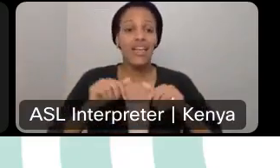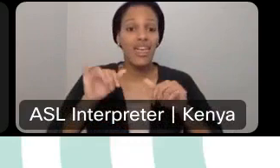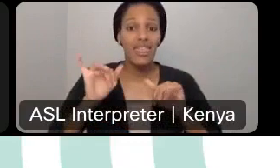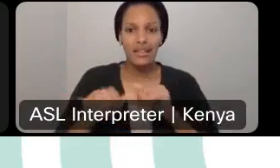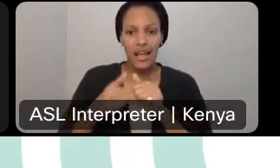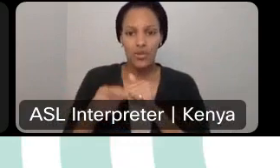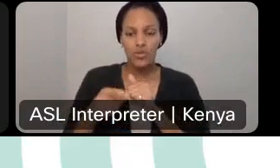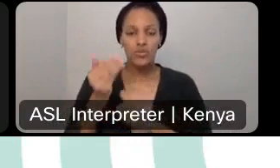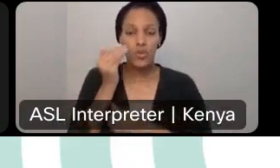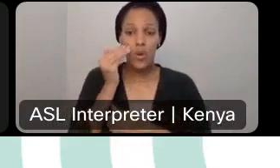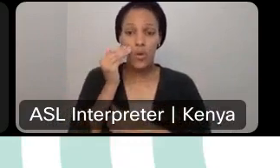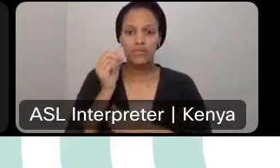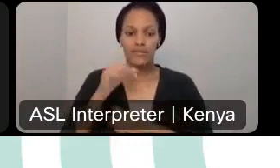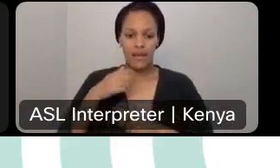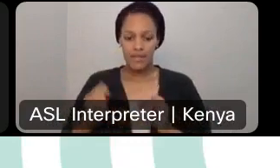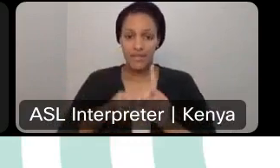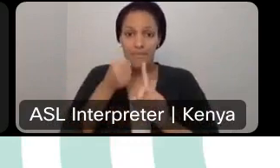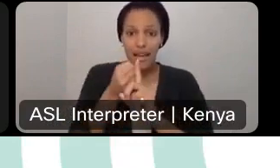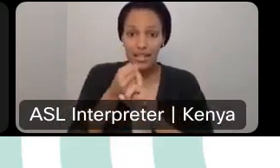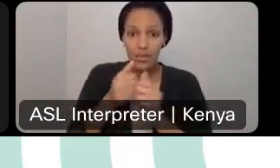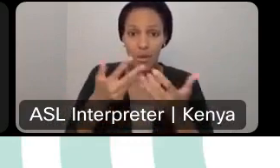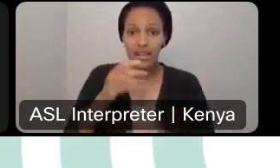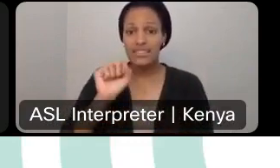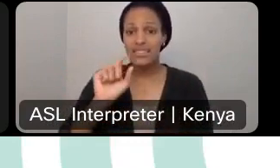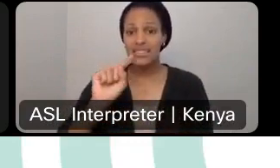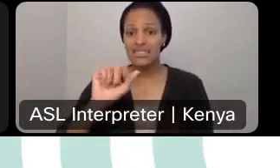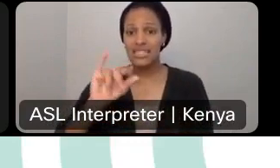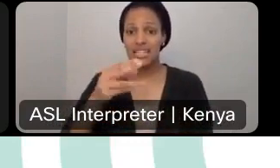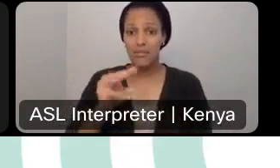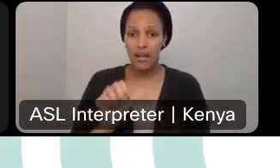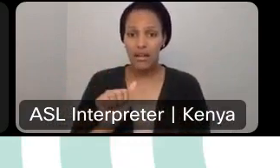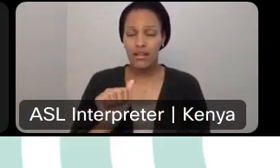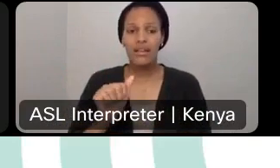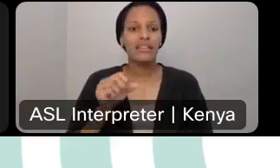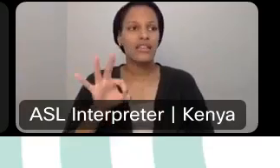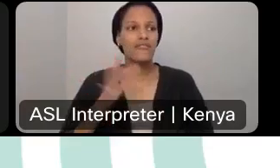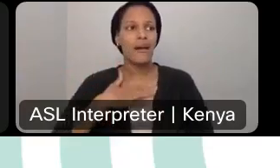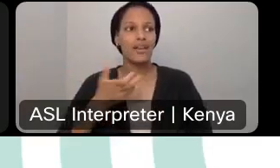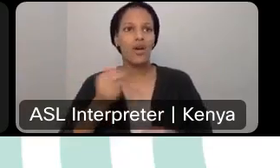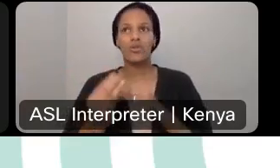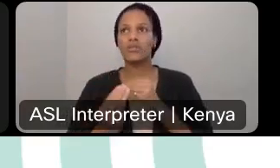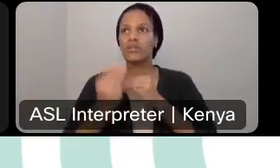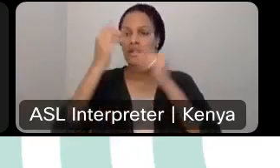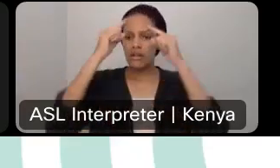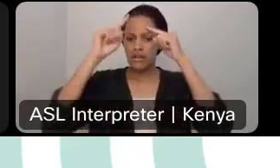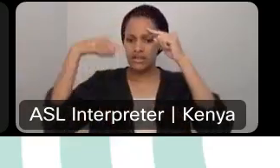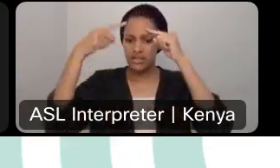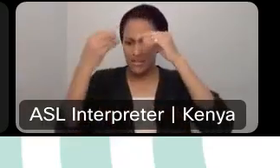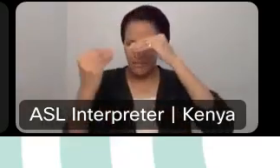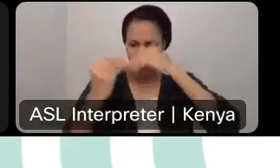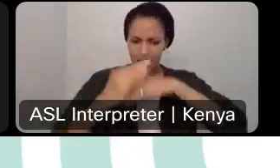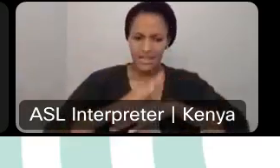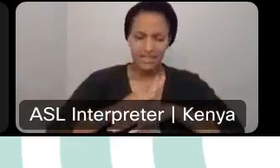stigma, knowing when our own bias may affect our interactions, and being sure we aren't